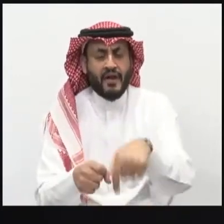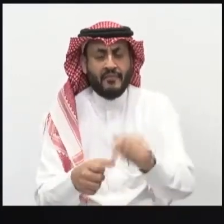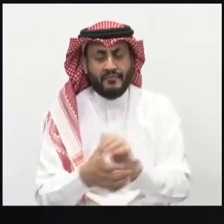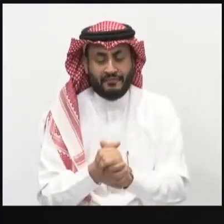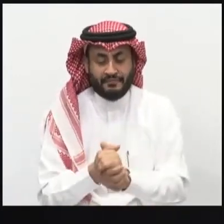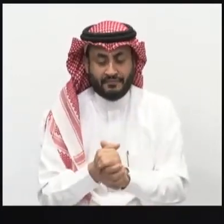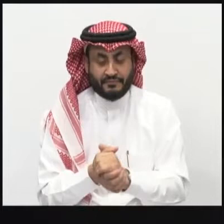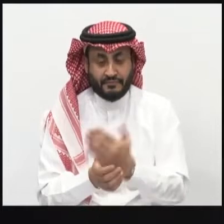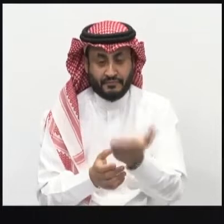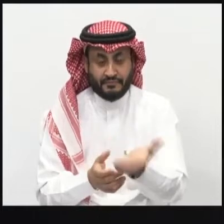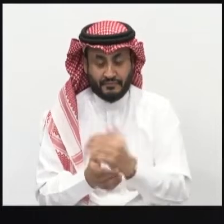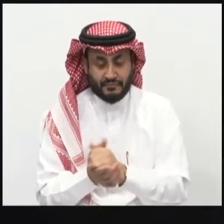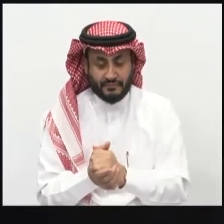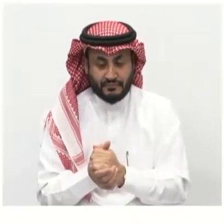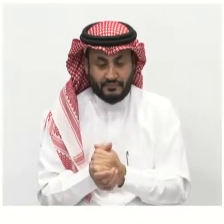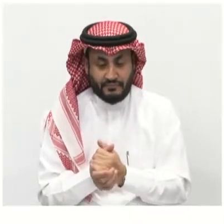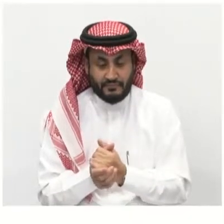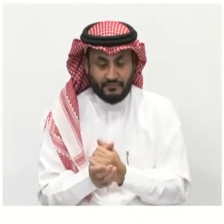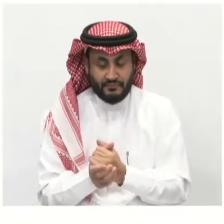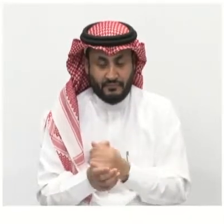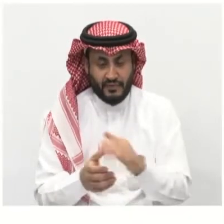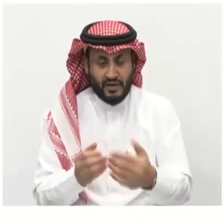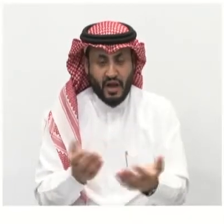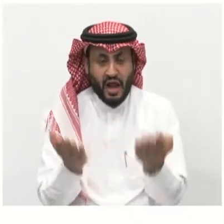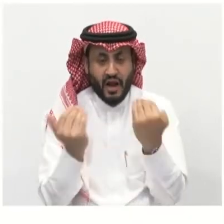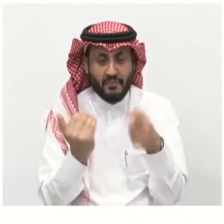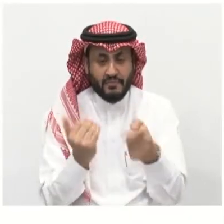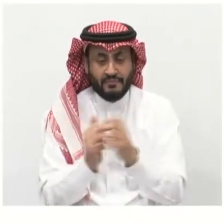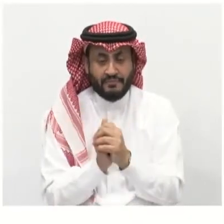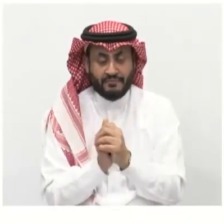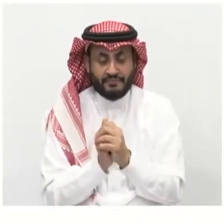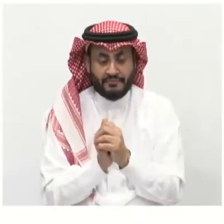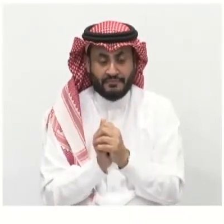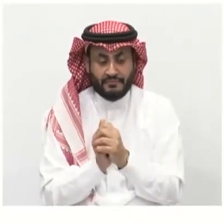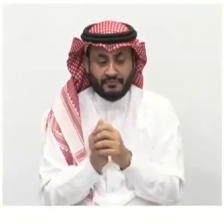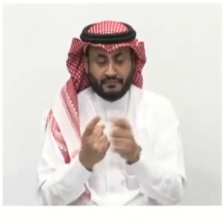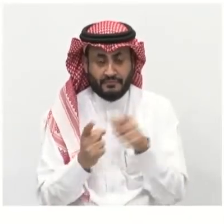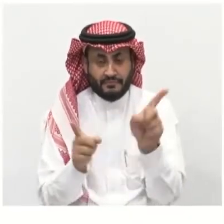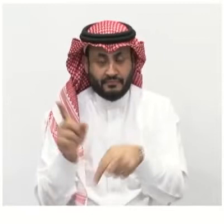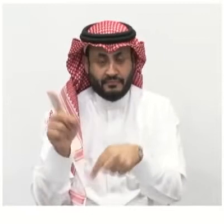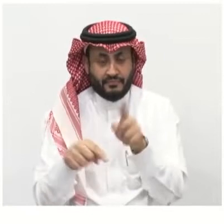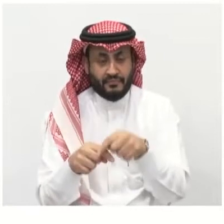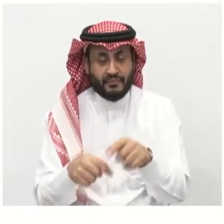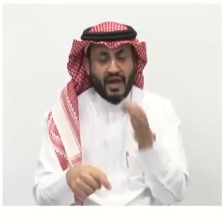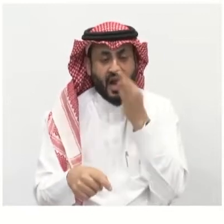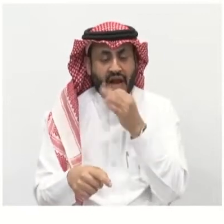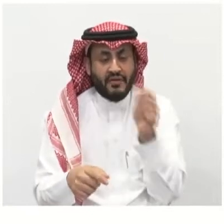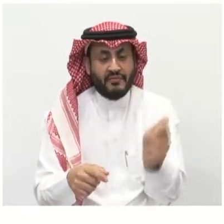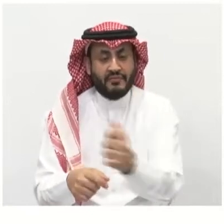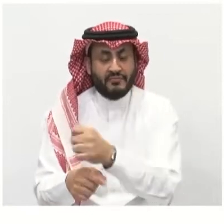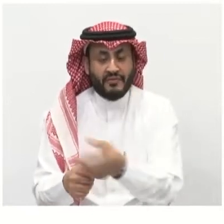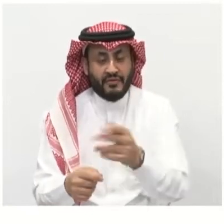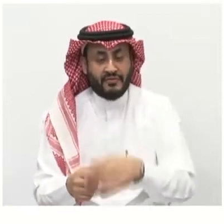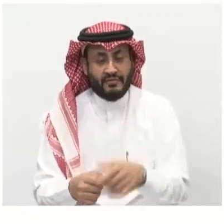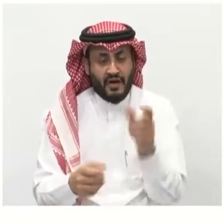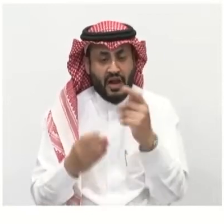lesson. Are we ready? Okay, so today's objectives are, inshallah, we are going to match sounds to letters. We will match